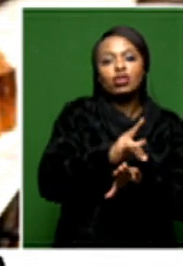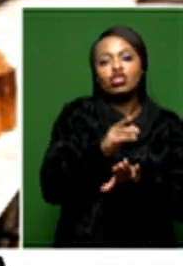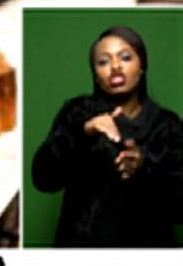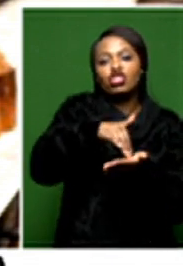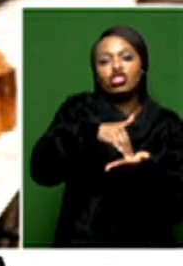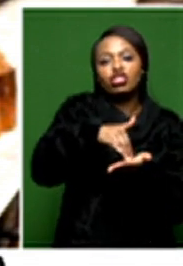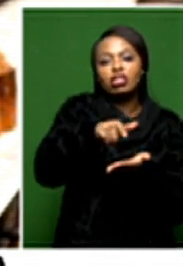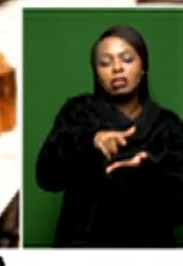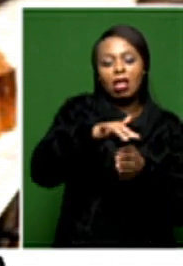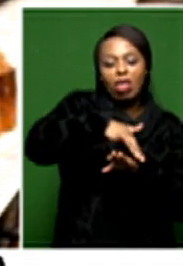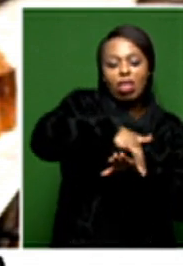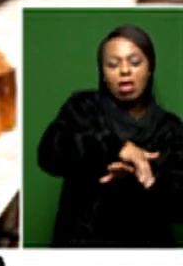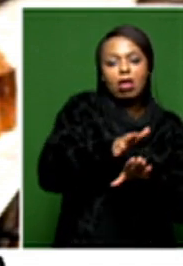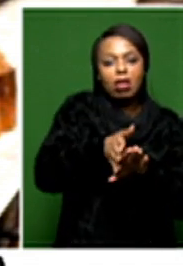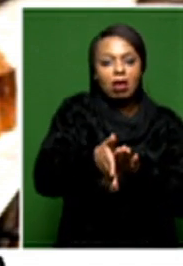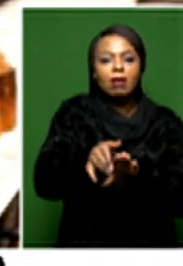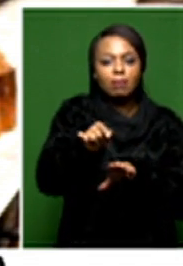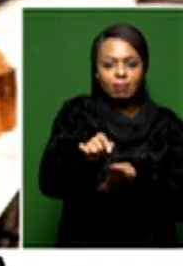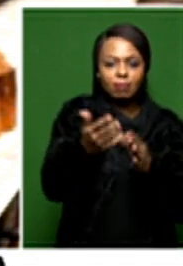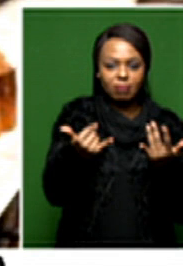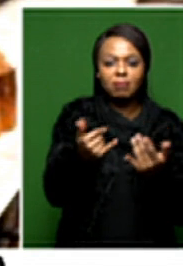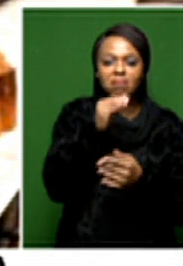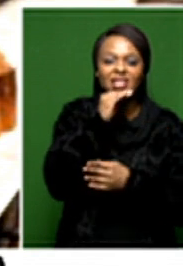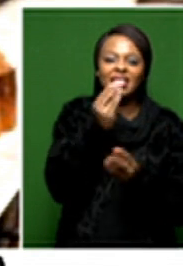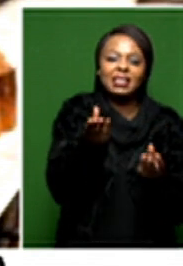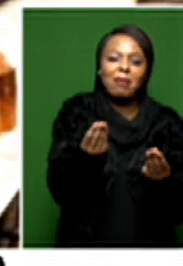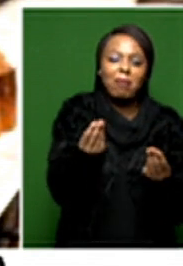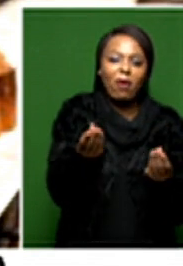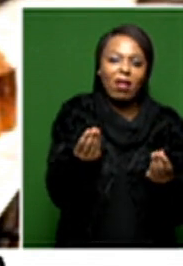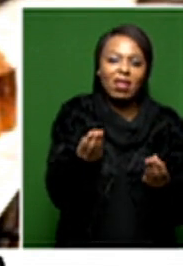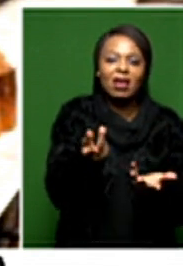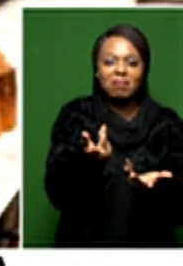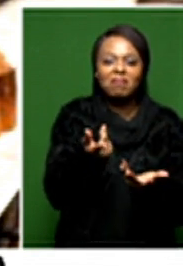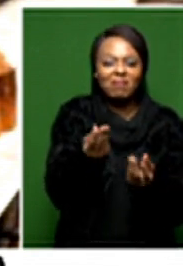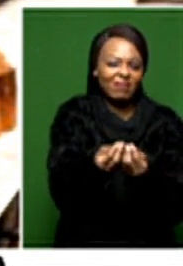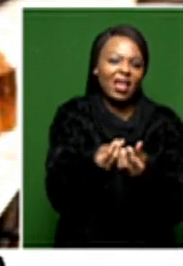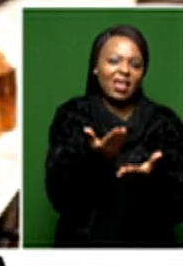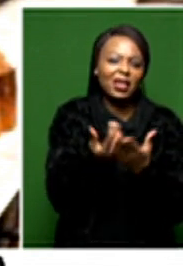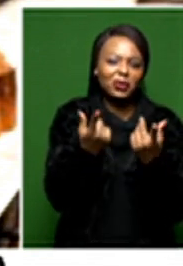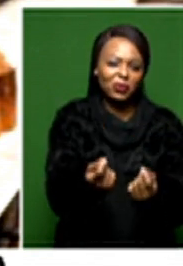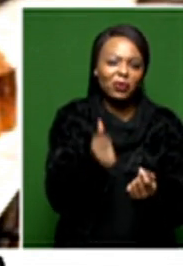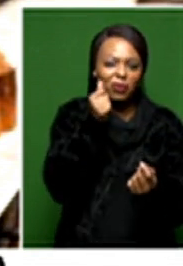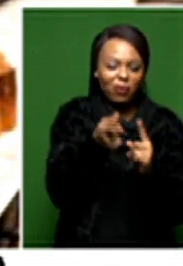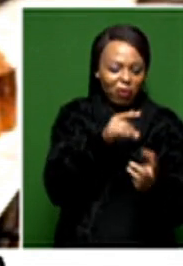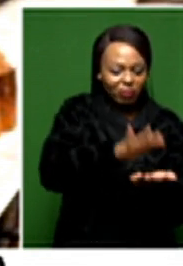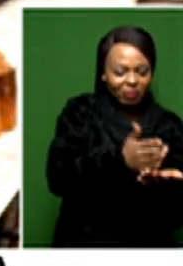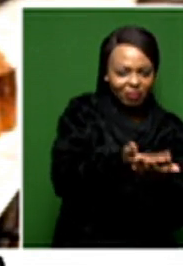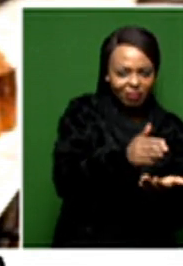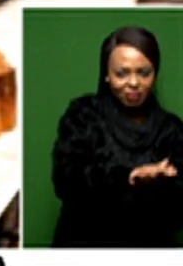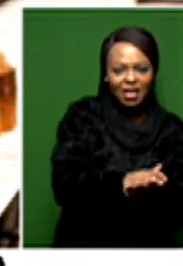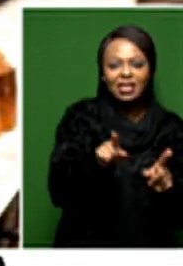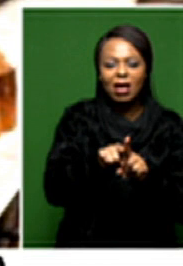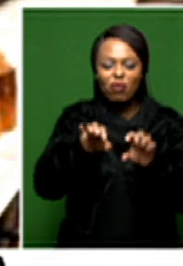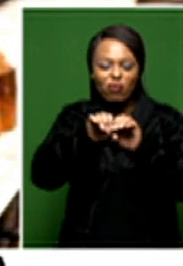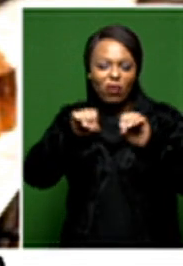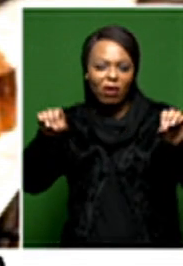perfection. To my mind, it's the single greatest meal at a braai fire. I think it's right up there with boerewors in terms of which one you